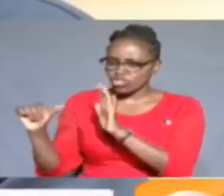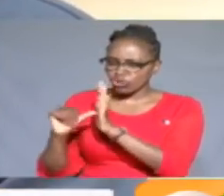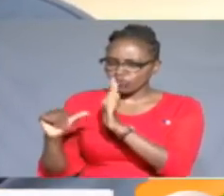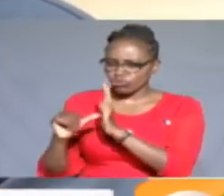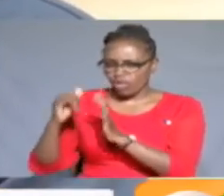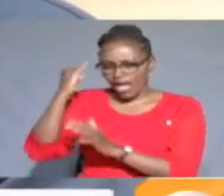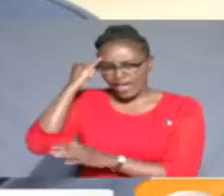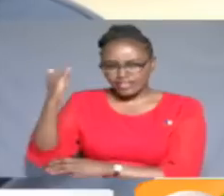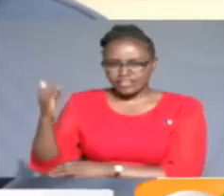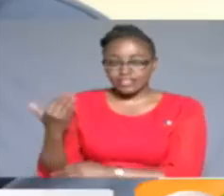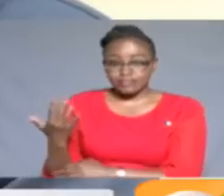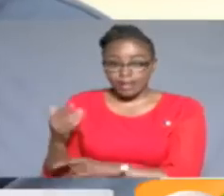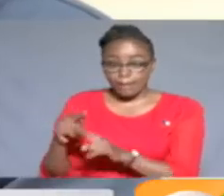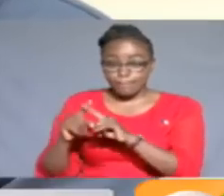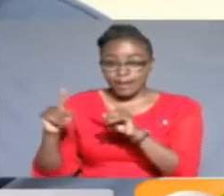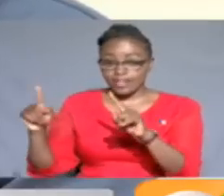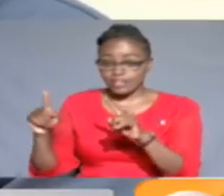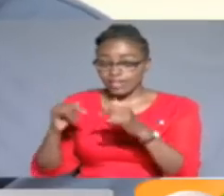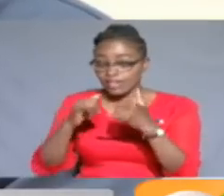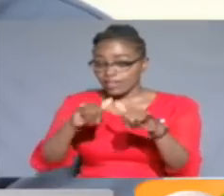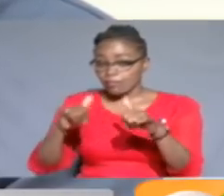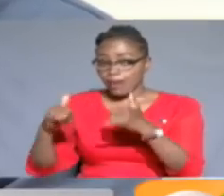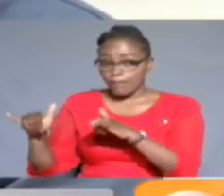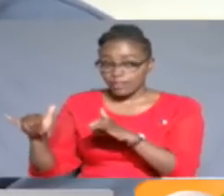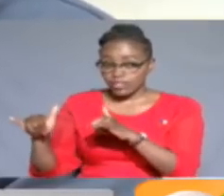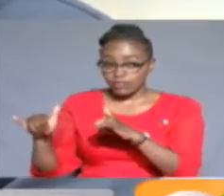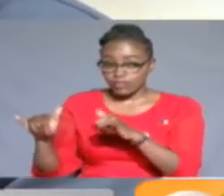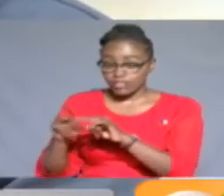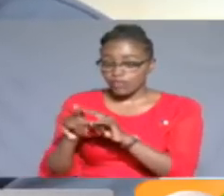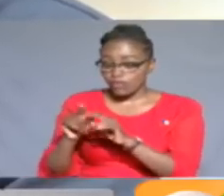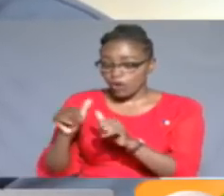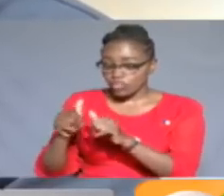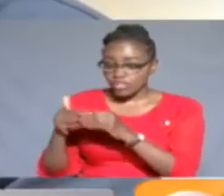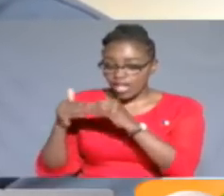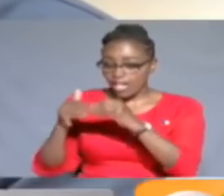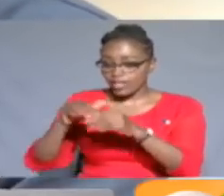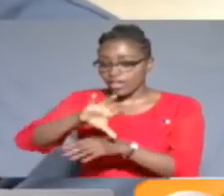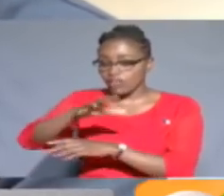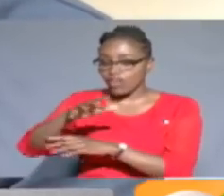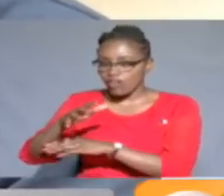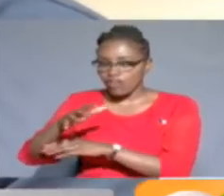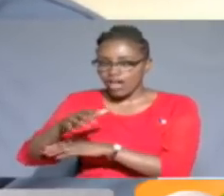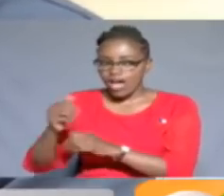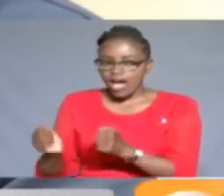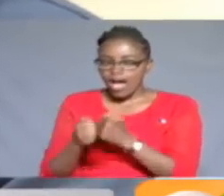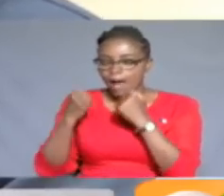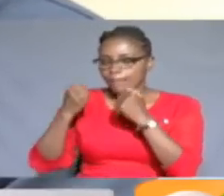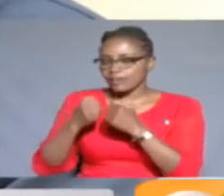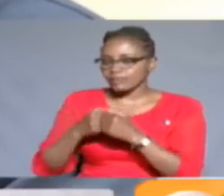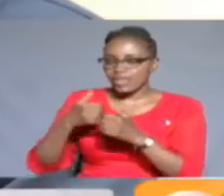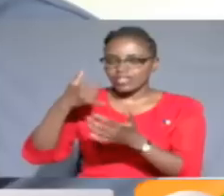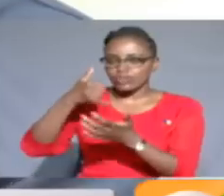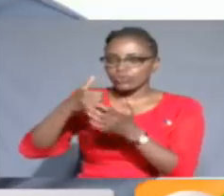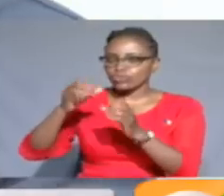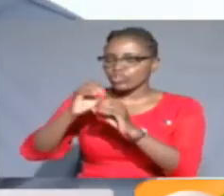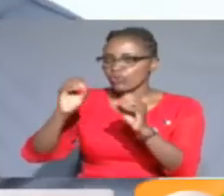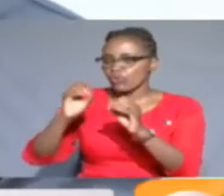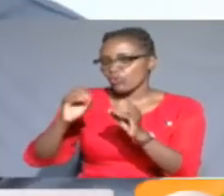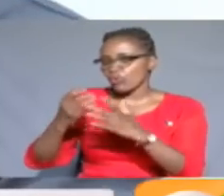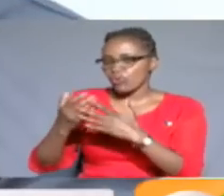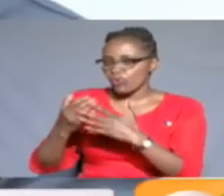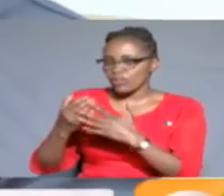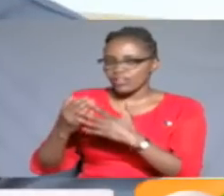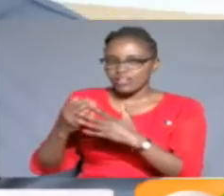idea. But the implementation or the cascade into the counties happened minus the input of the healthcare workers. And that's why it's a